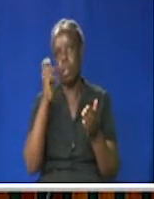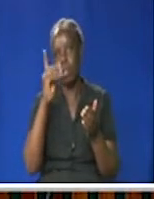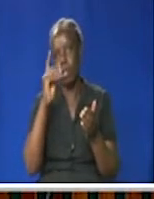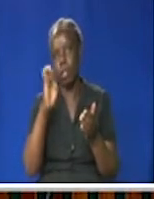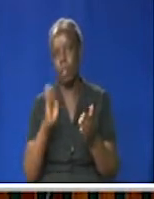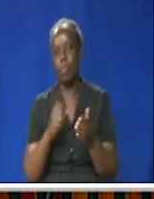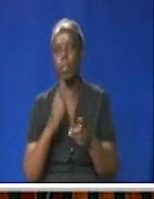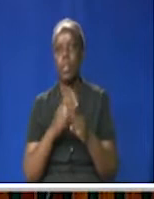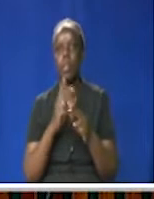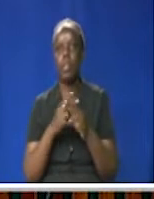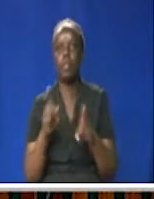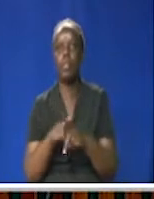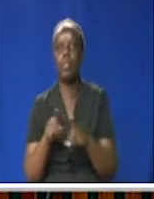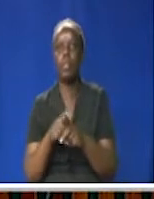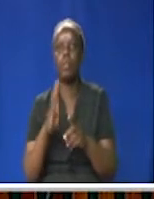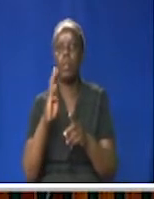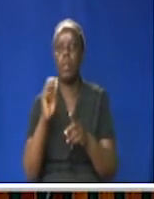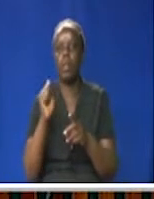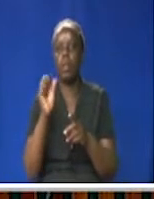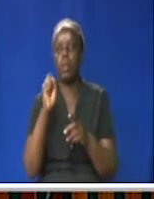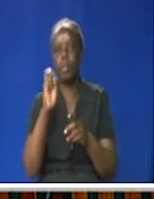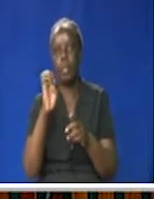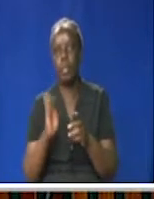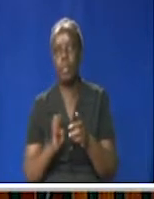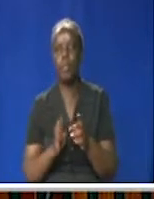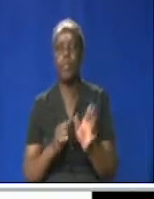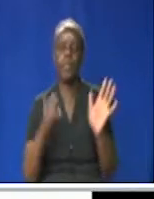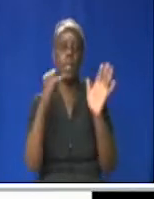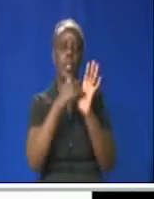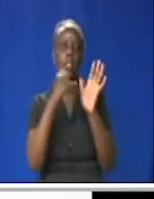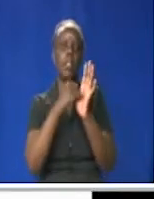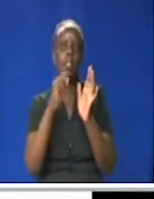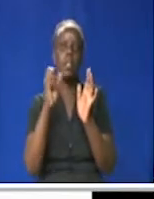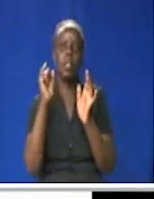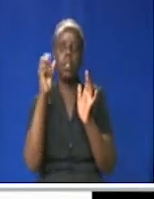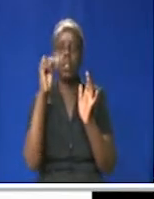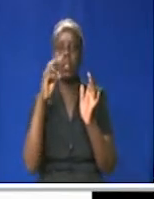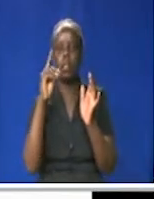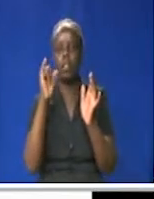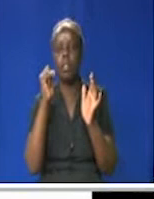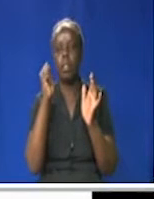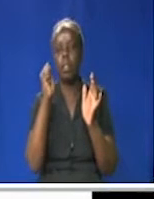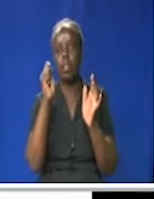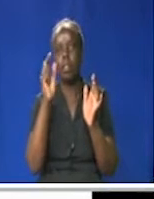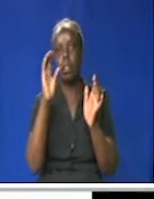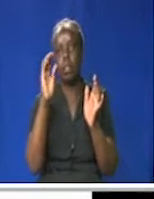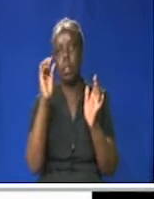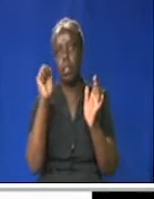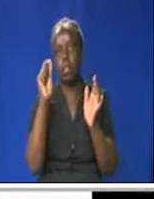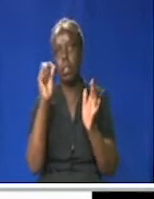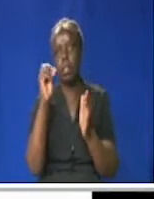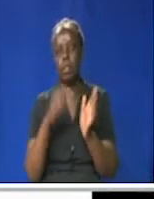a base. Then what's an indicator? An indicator is a substance that shows whether